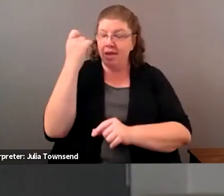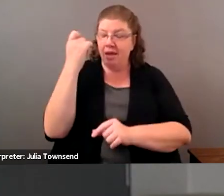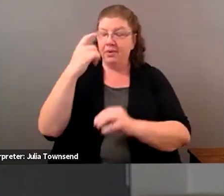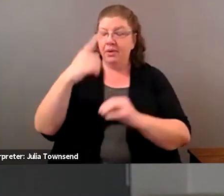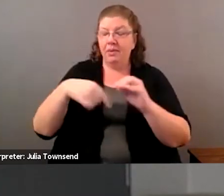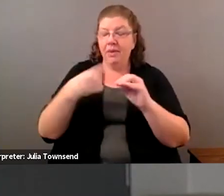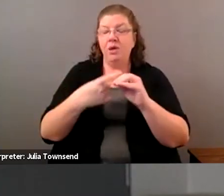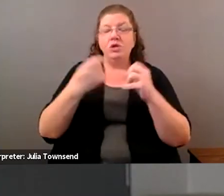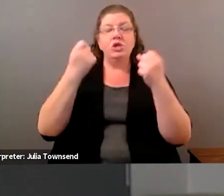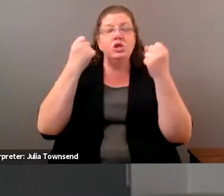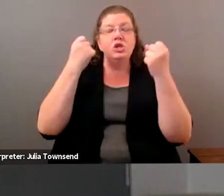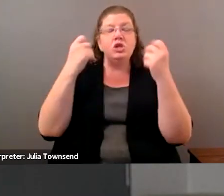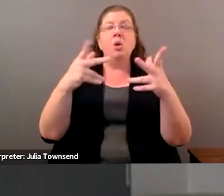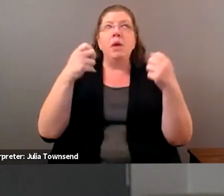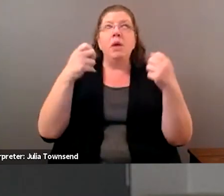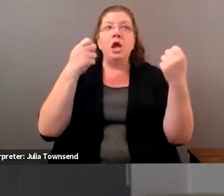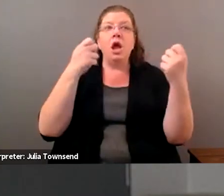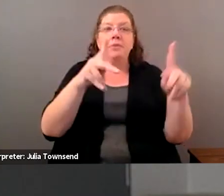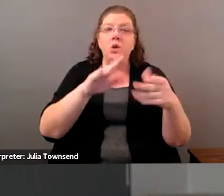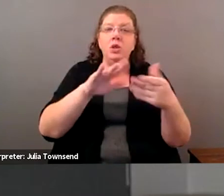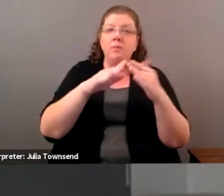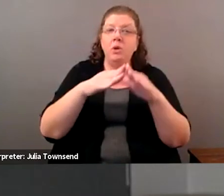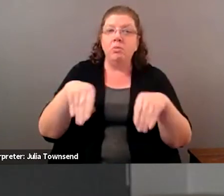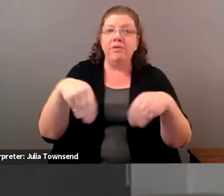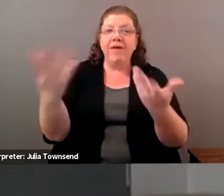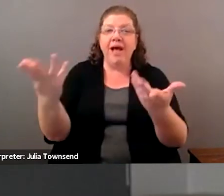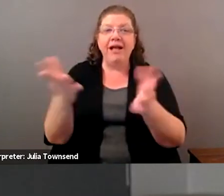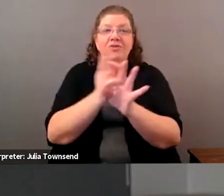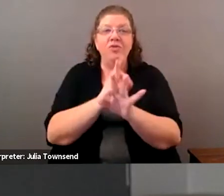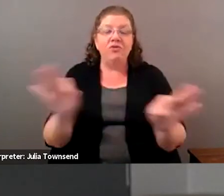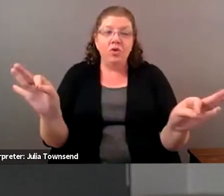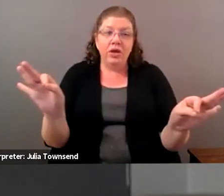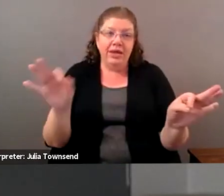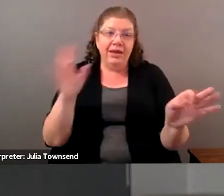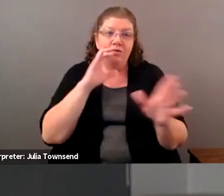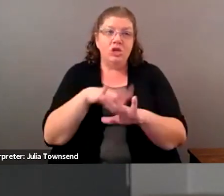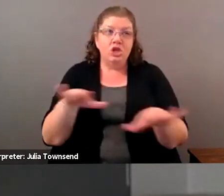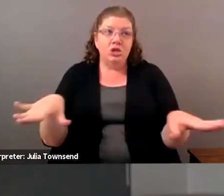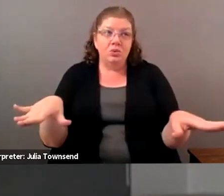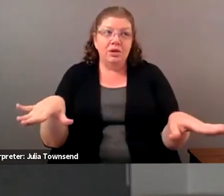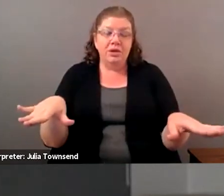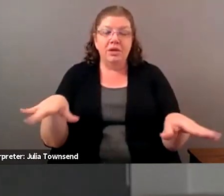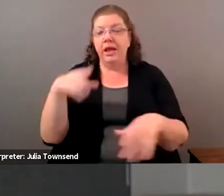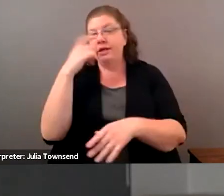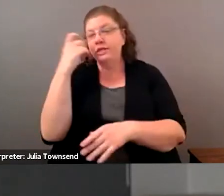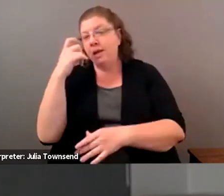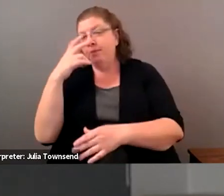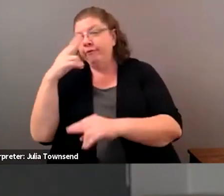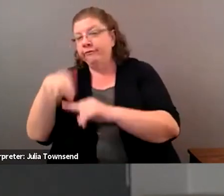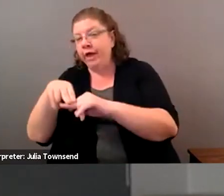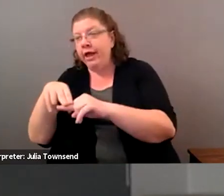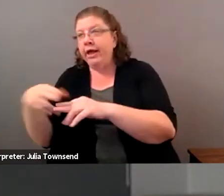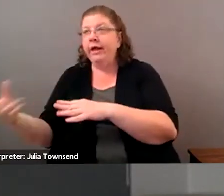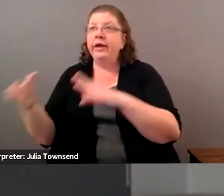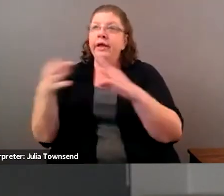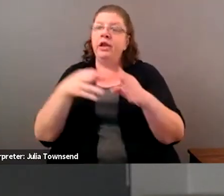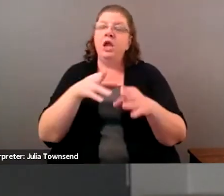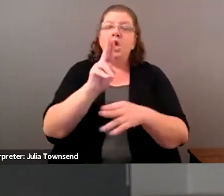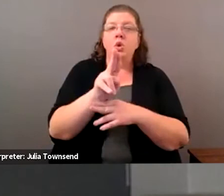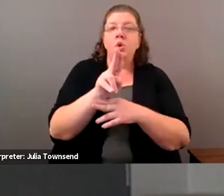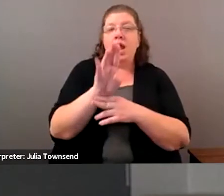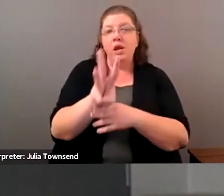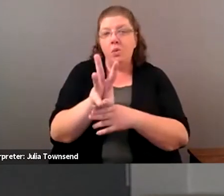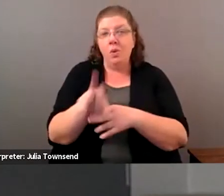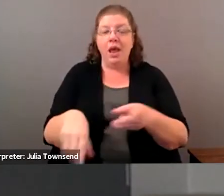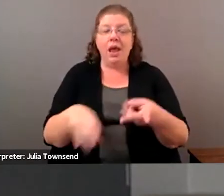many opportunities that our community provides for free for children. Summer fun, United Way, all the